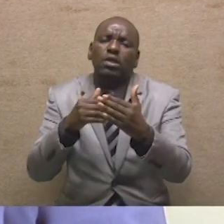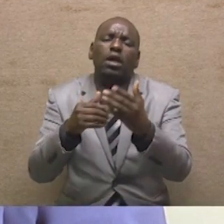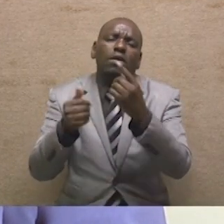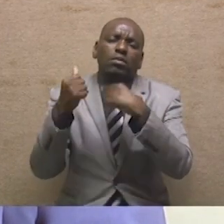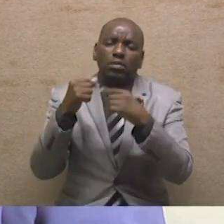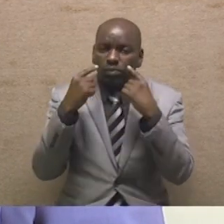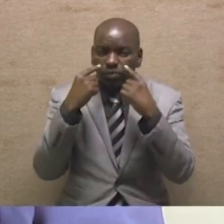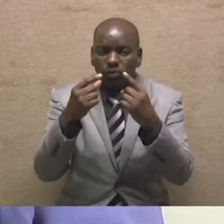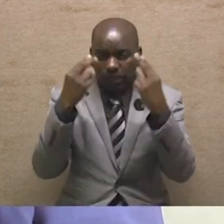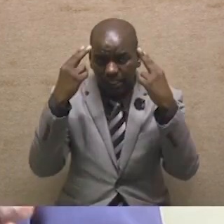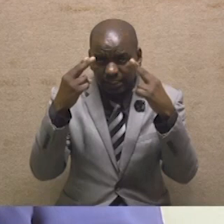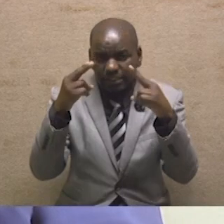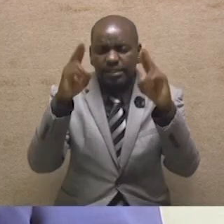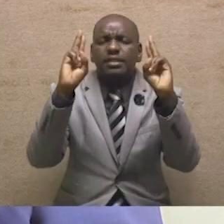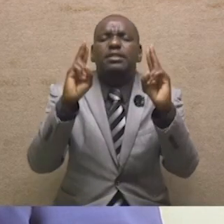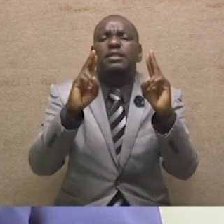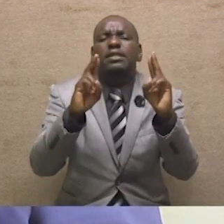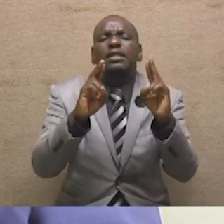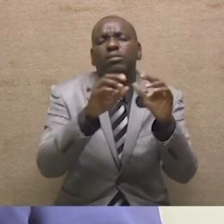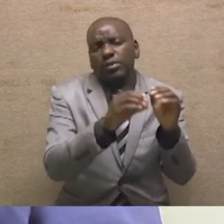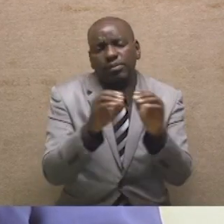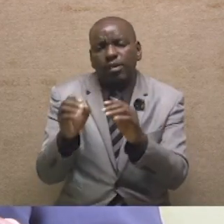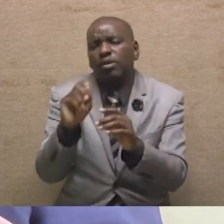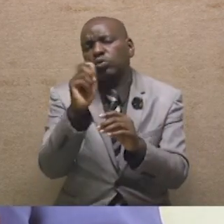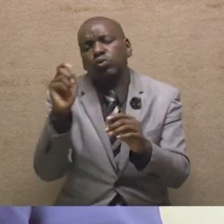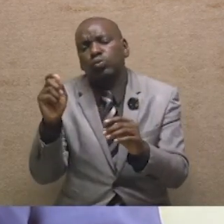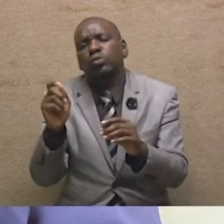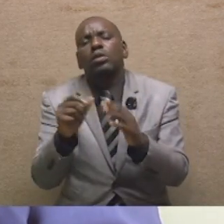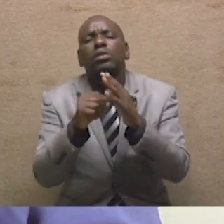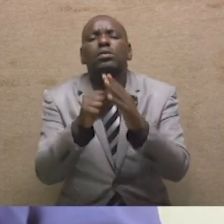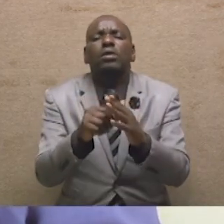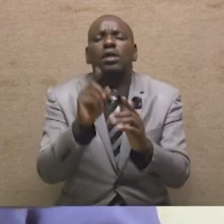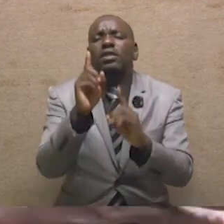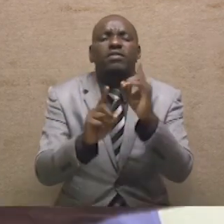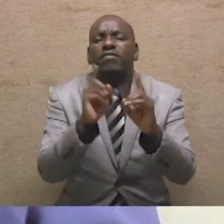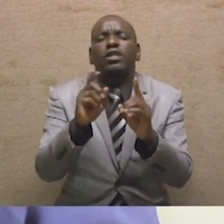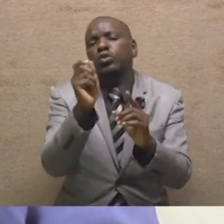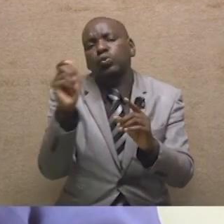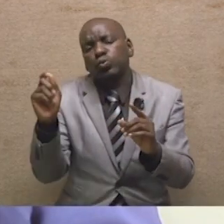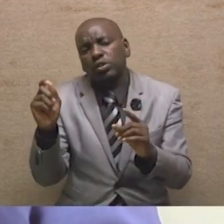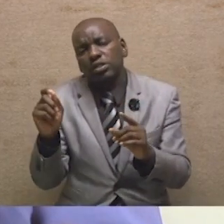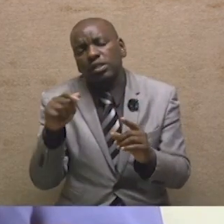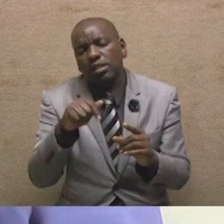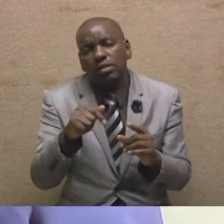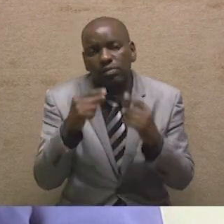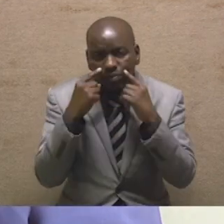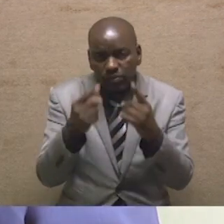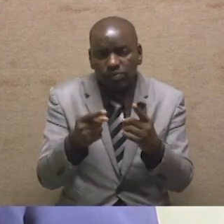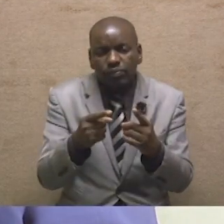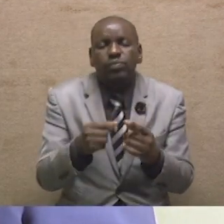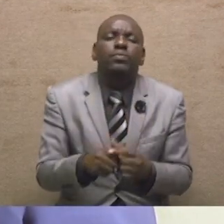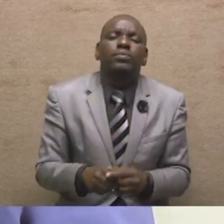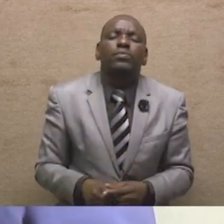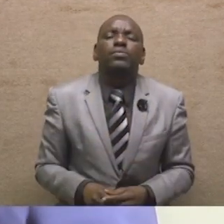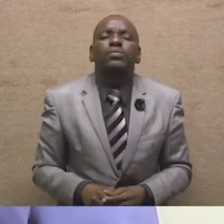to inject greater degree of flexibility of the emerging nature and diversity of schools as we